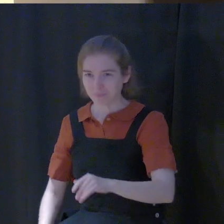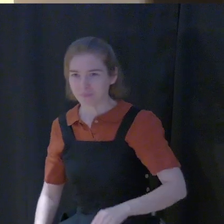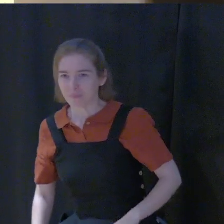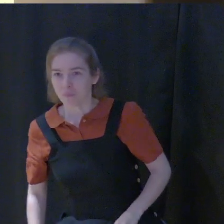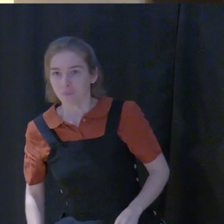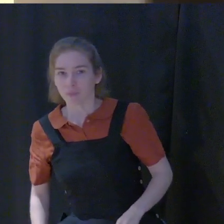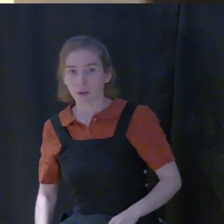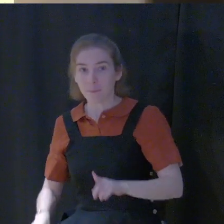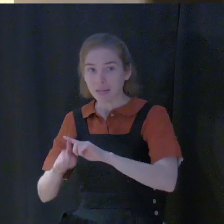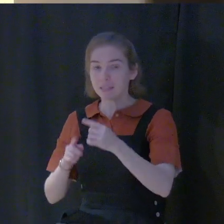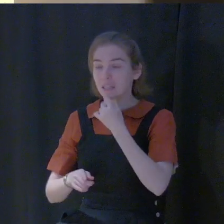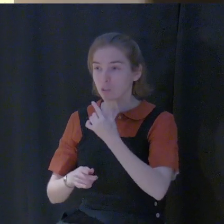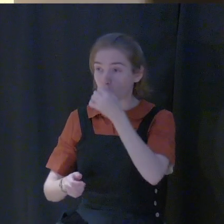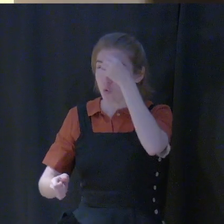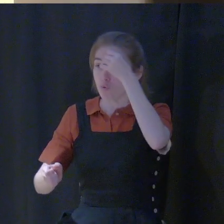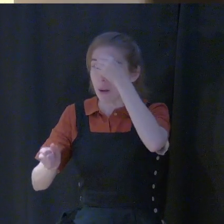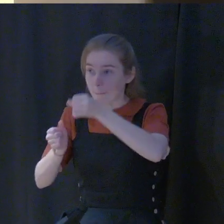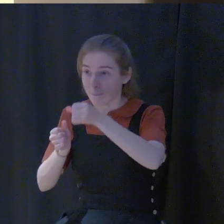He says, remember.